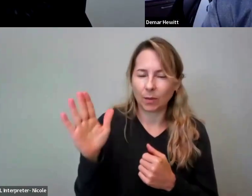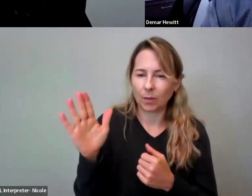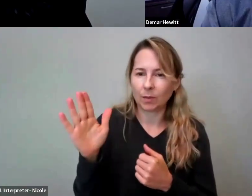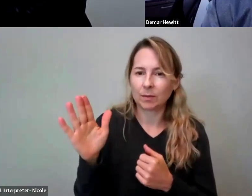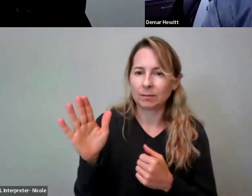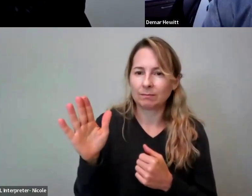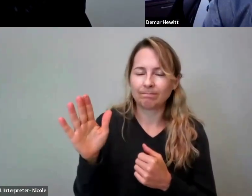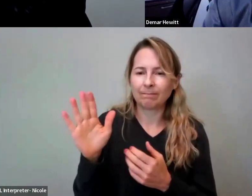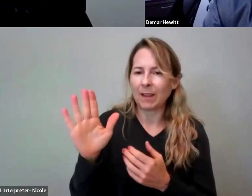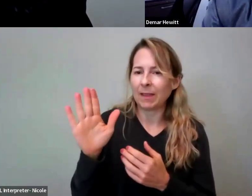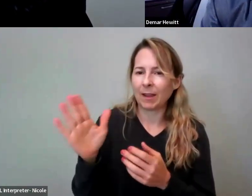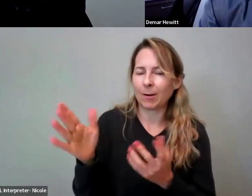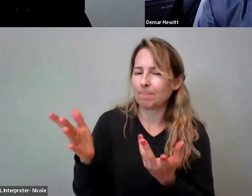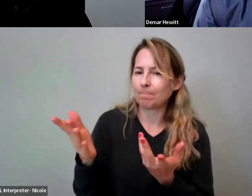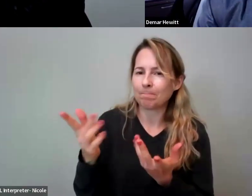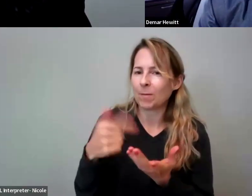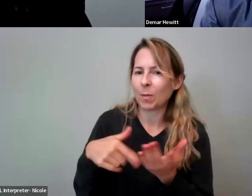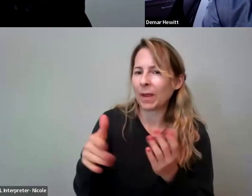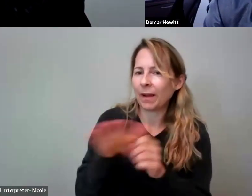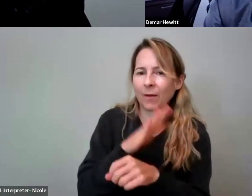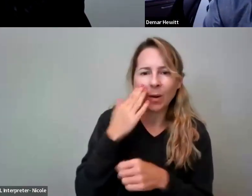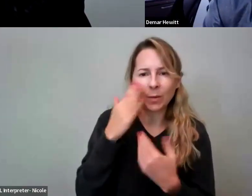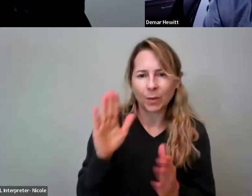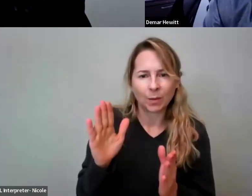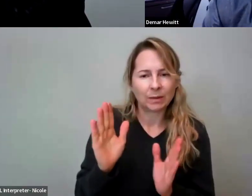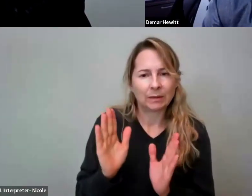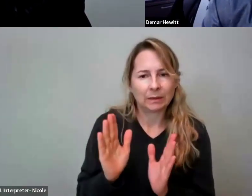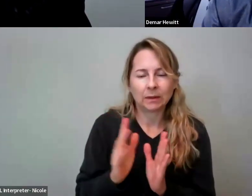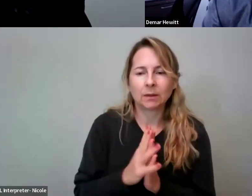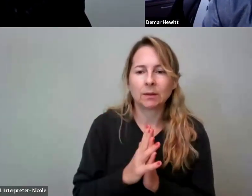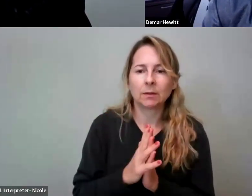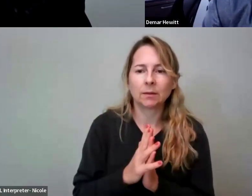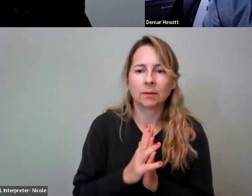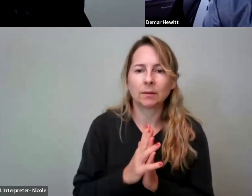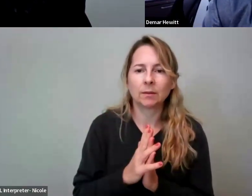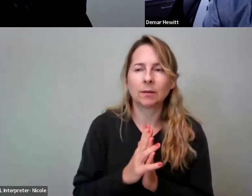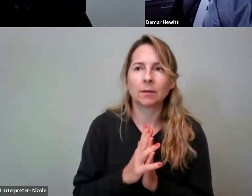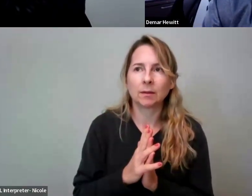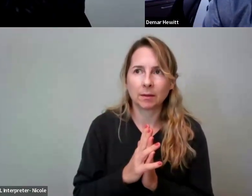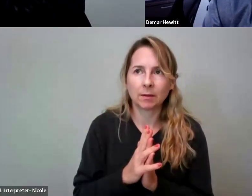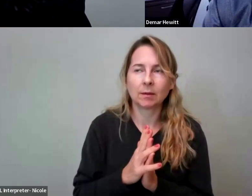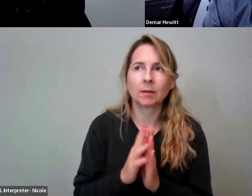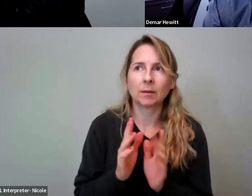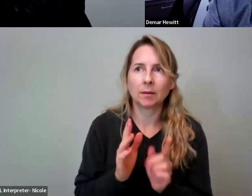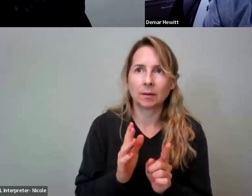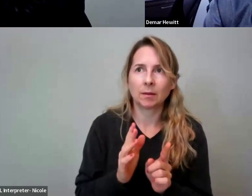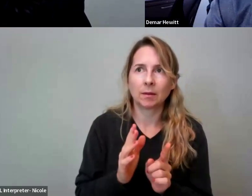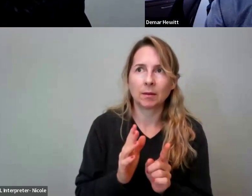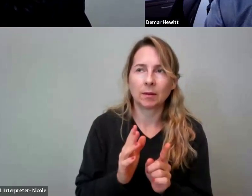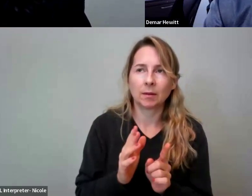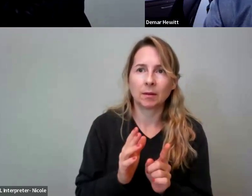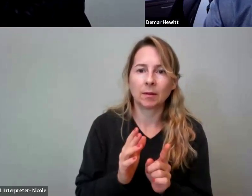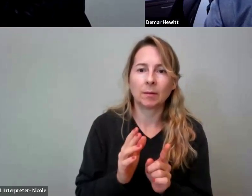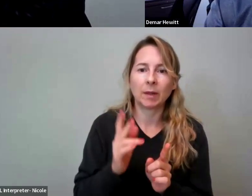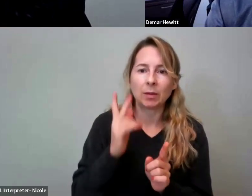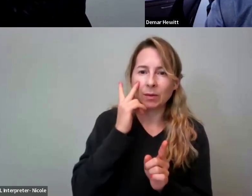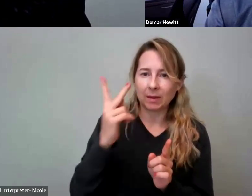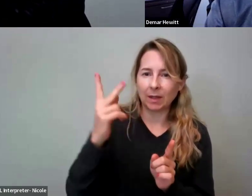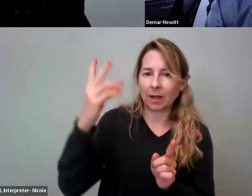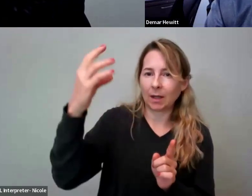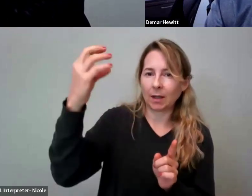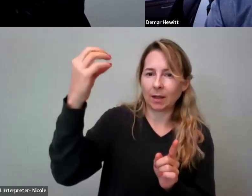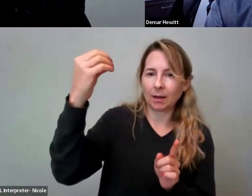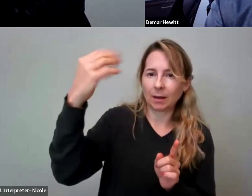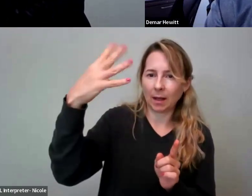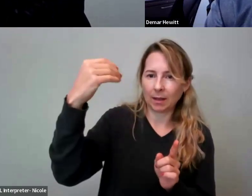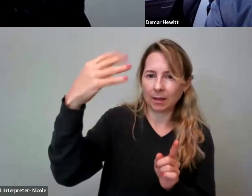cover. I say this, the question is, how does seeing the flashing lights